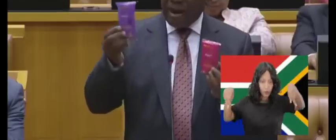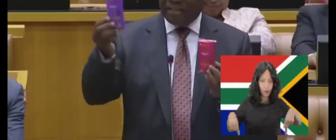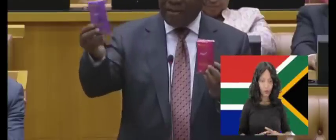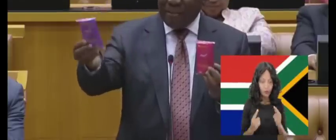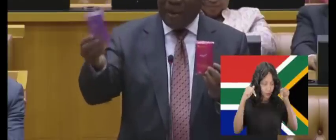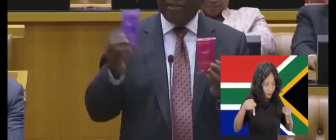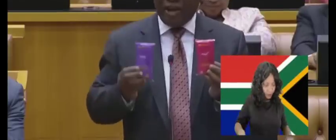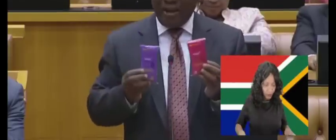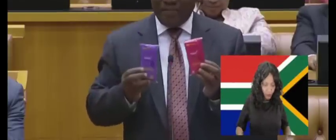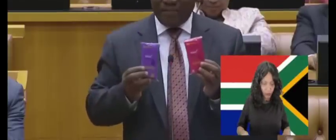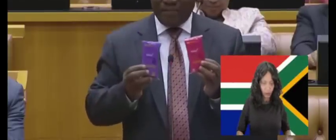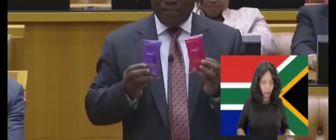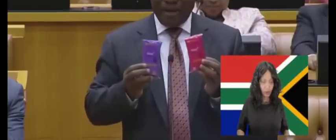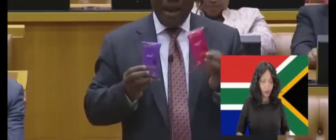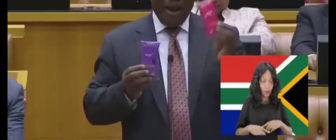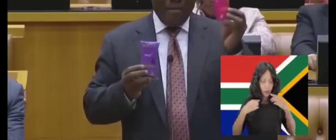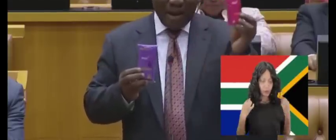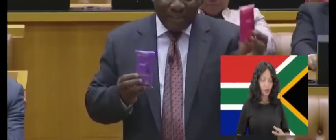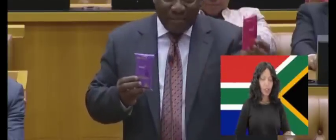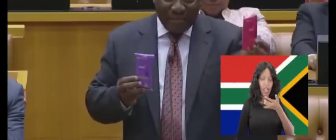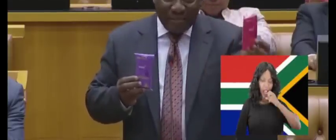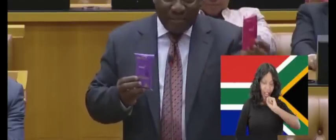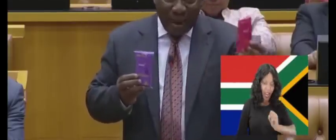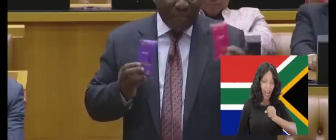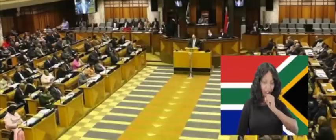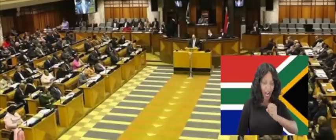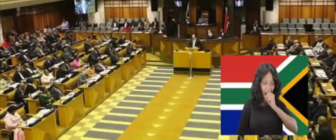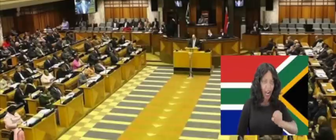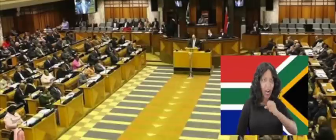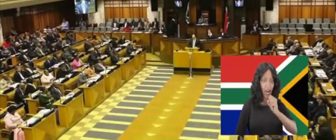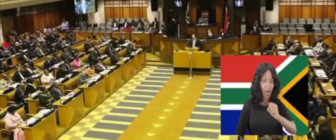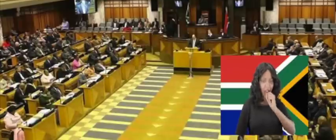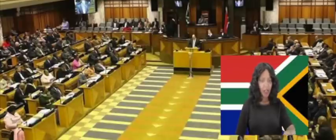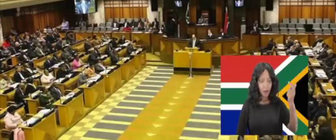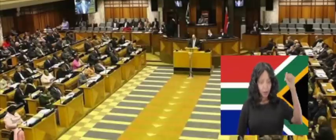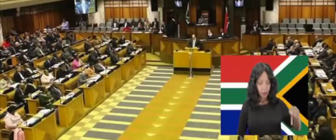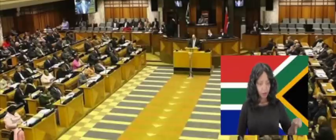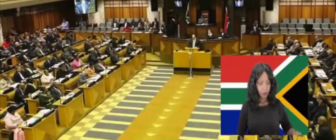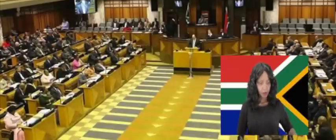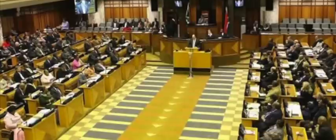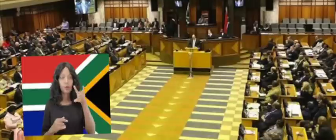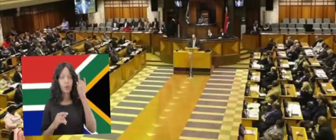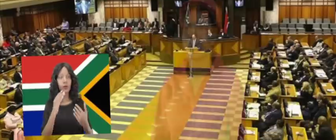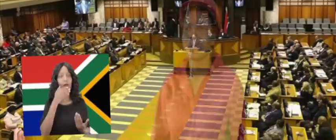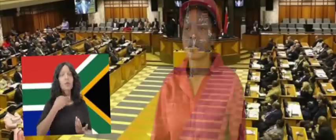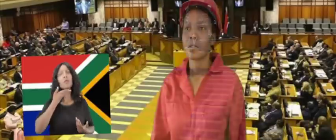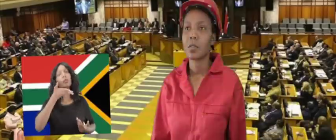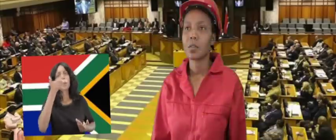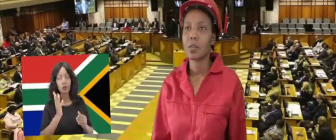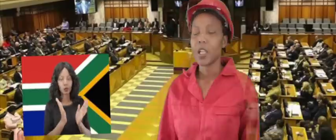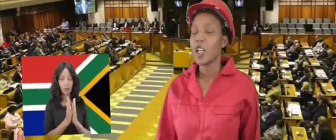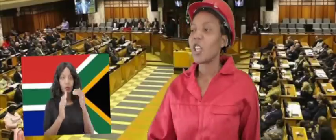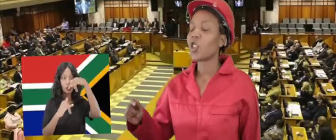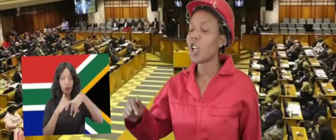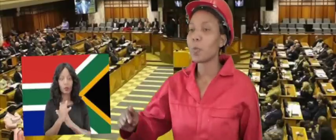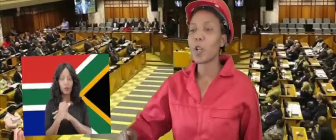Honorable Chair, may I please rise on a point of order? What's the point of order, Honorable